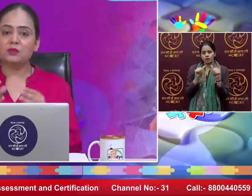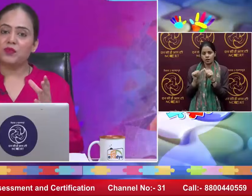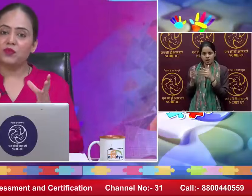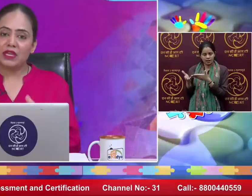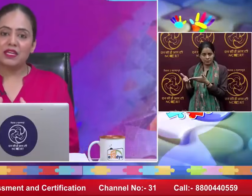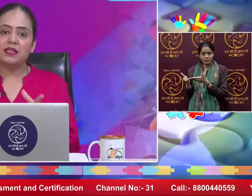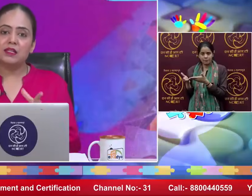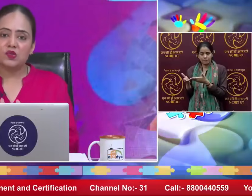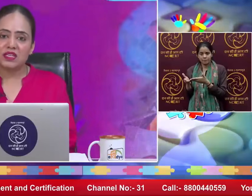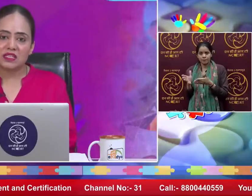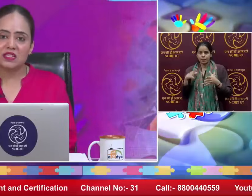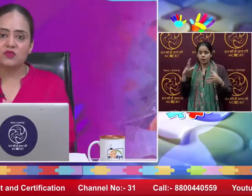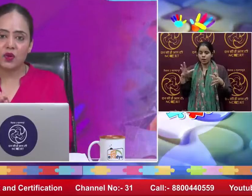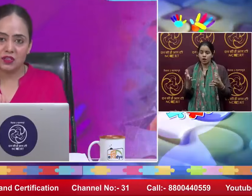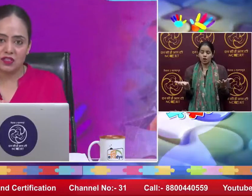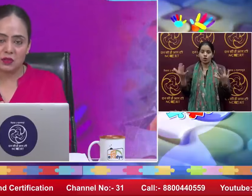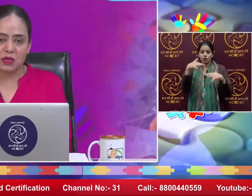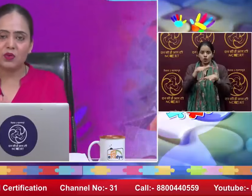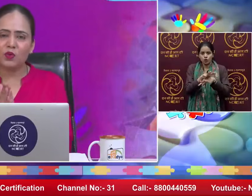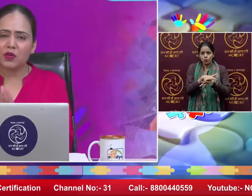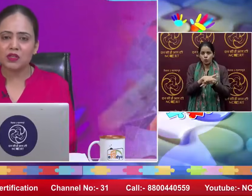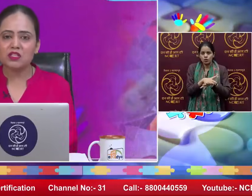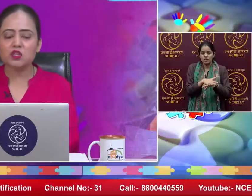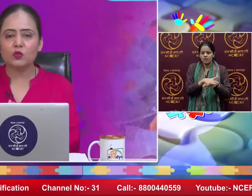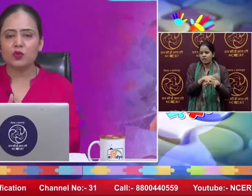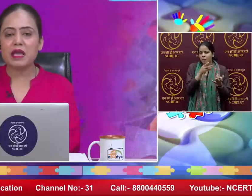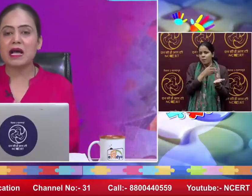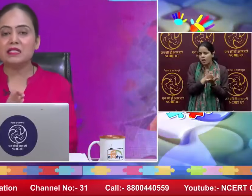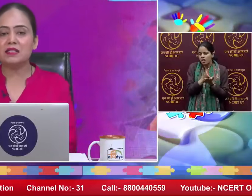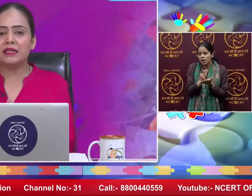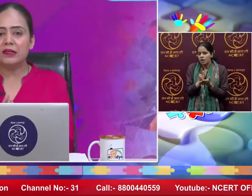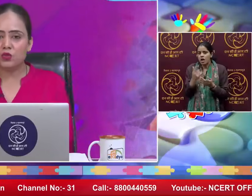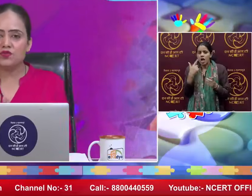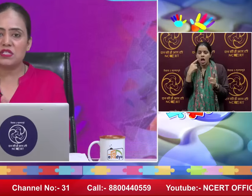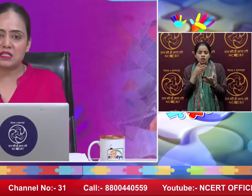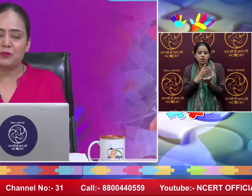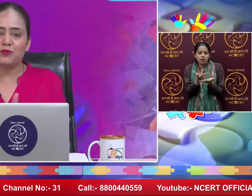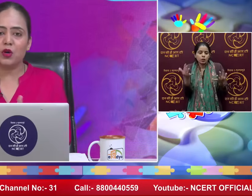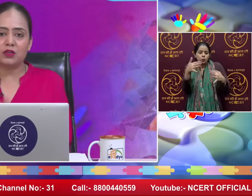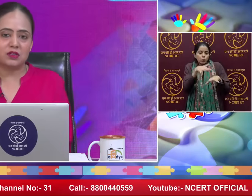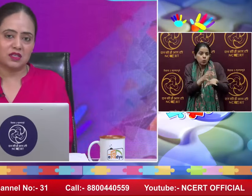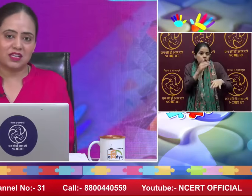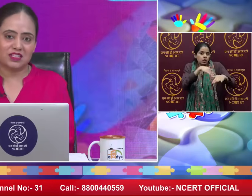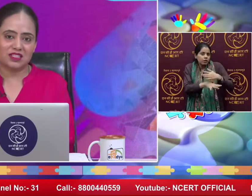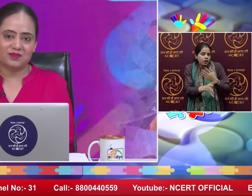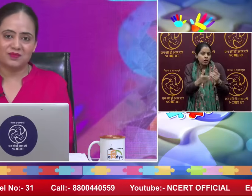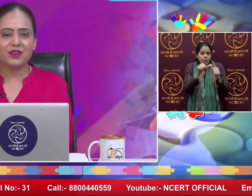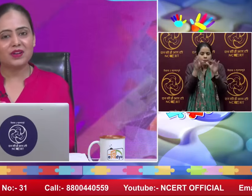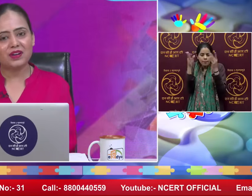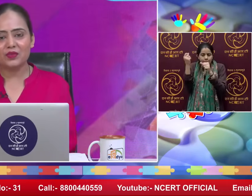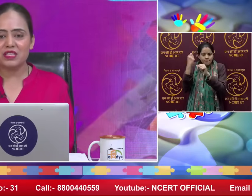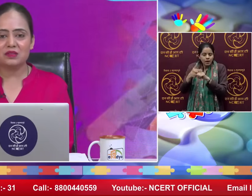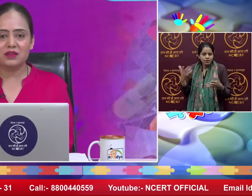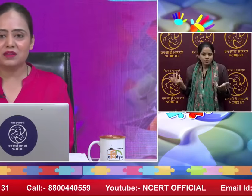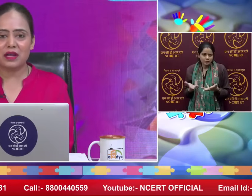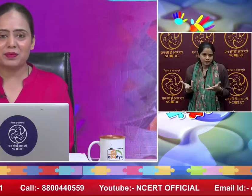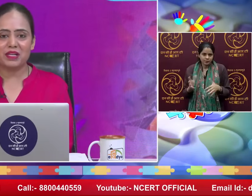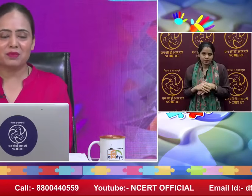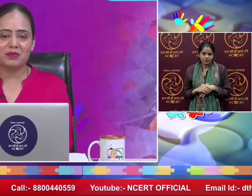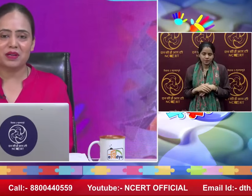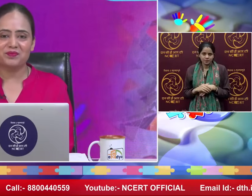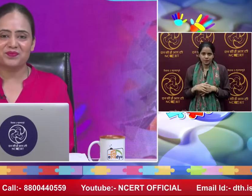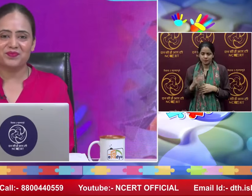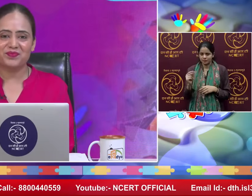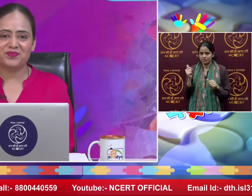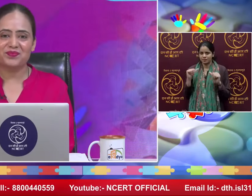that we need inclusive settings for autistic people. What according to you would be ideal inclusive setup for autistic kids? Very rapidly,